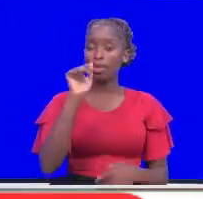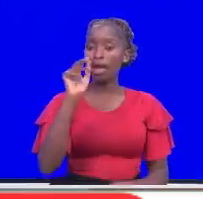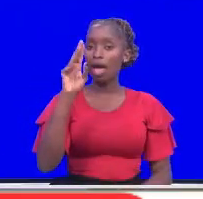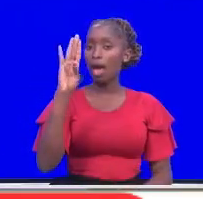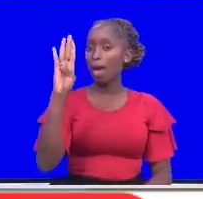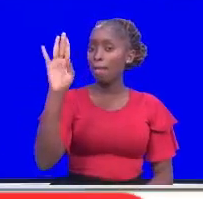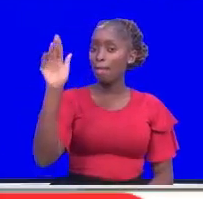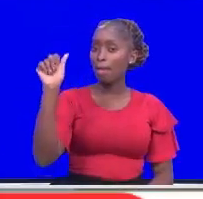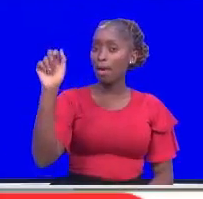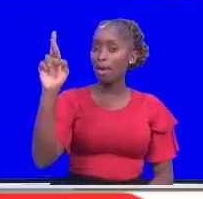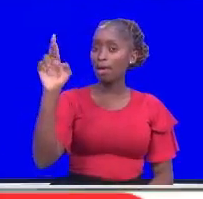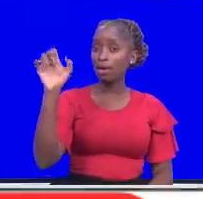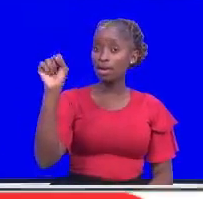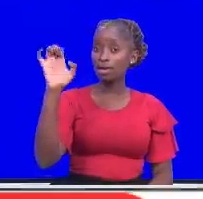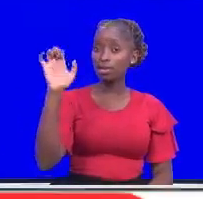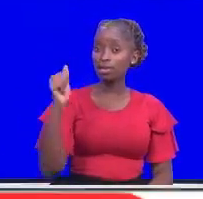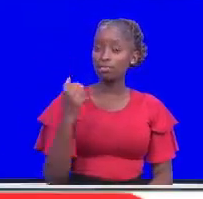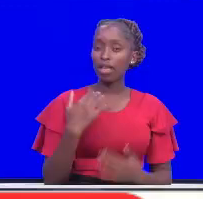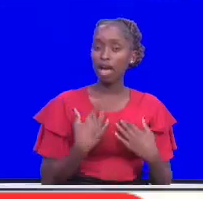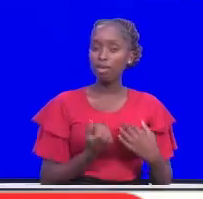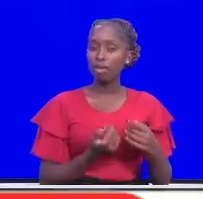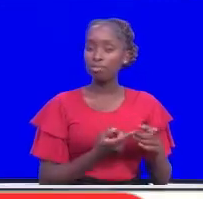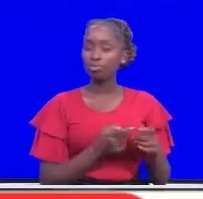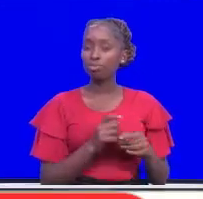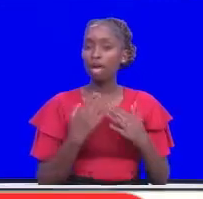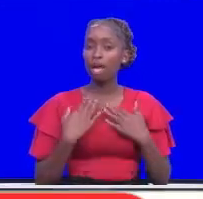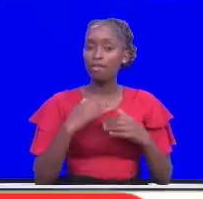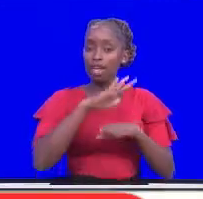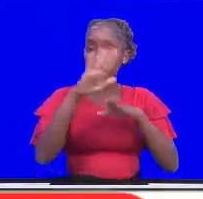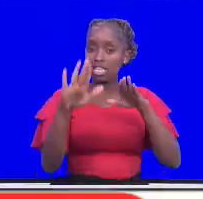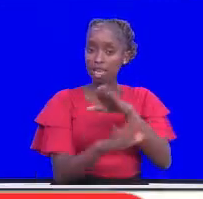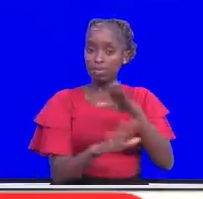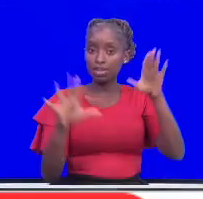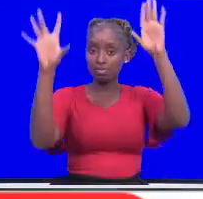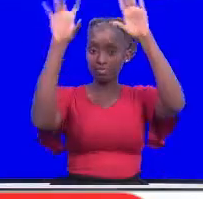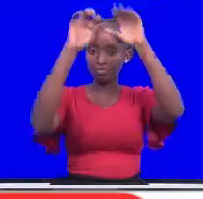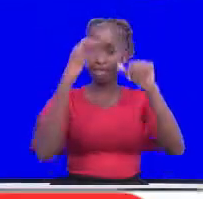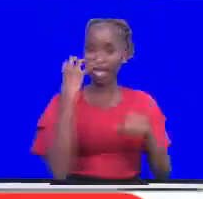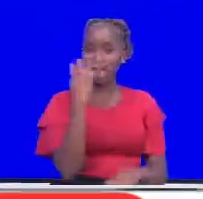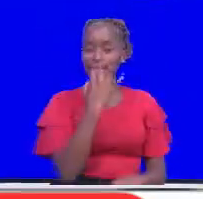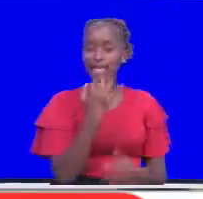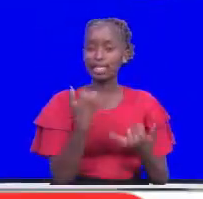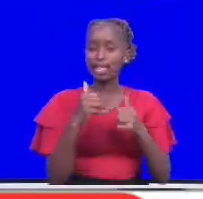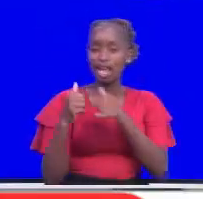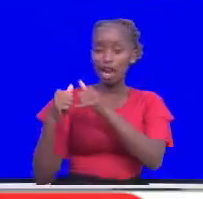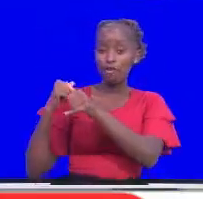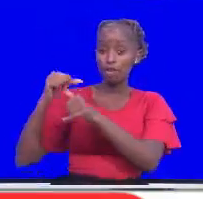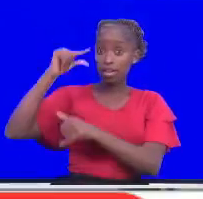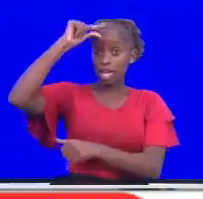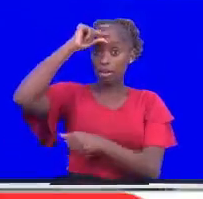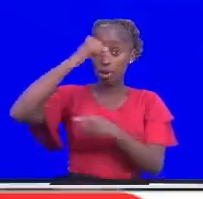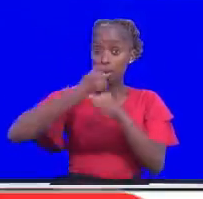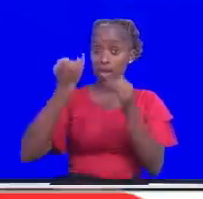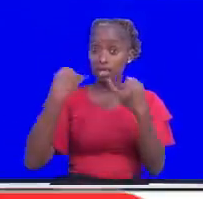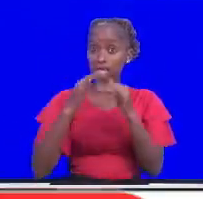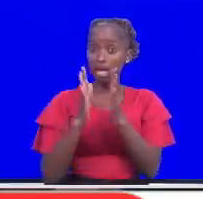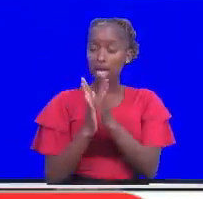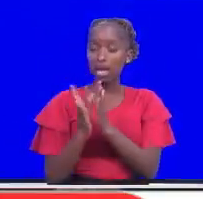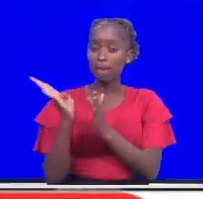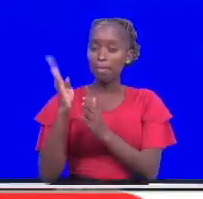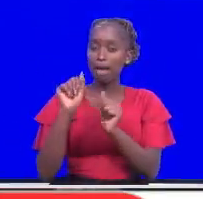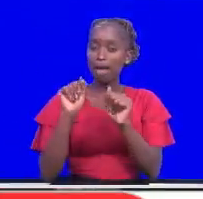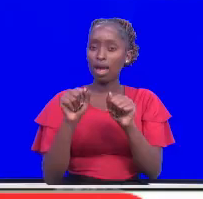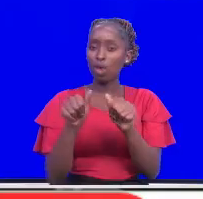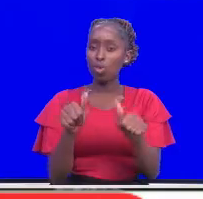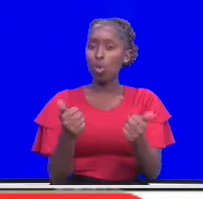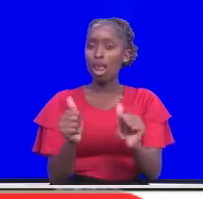scoffed at the Deputy President Rigathi Gachagua for opposing the government's effort to revive the economy. I want to ask